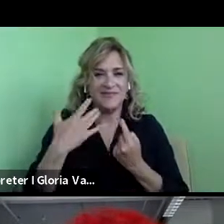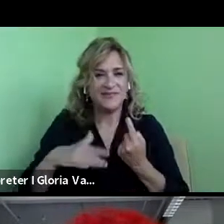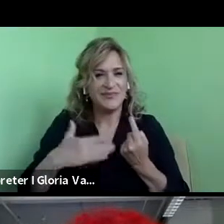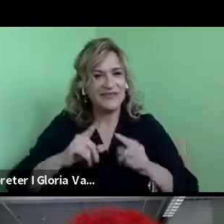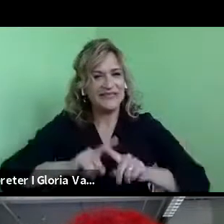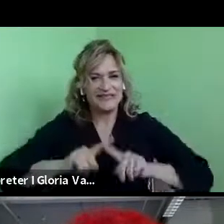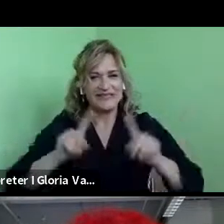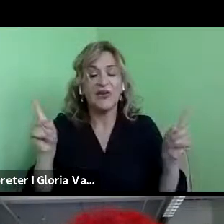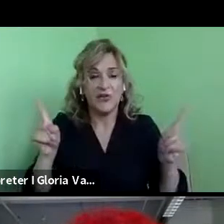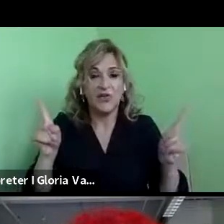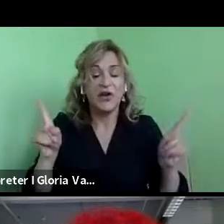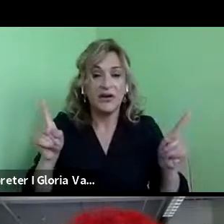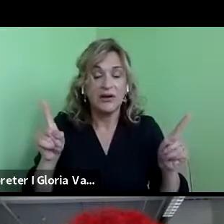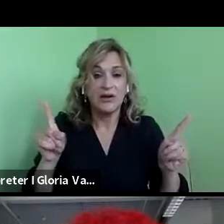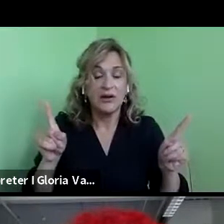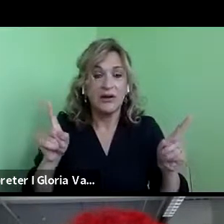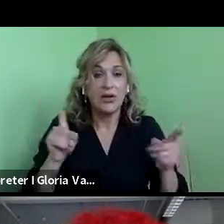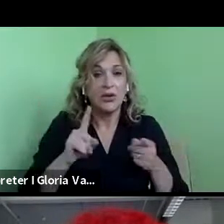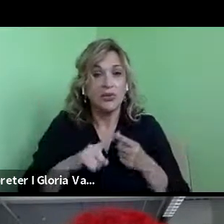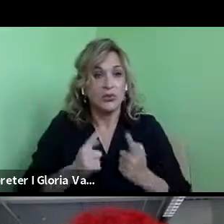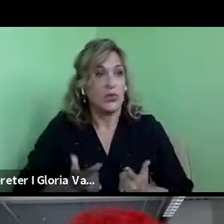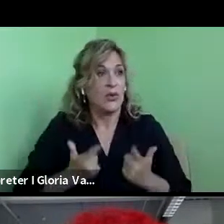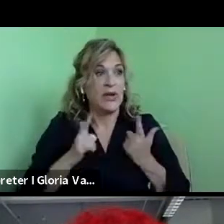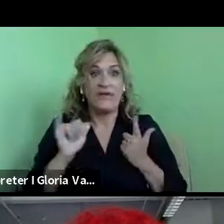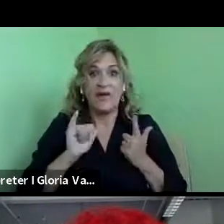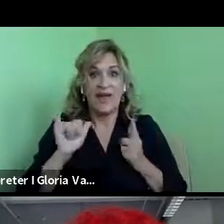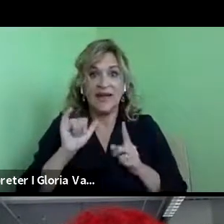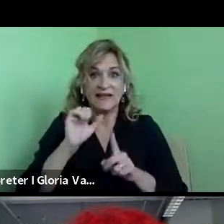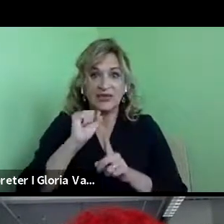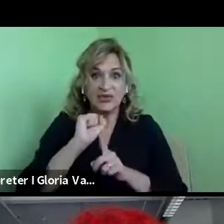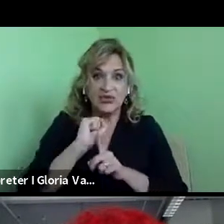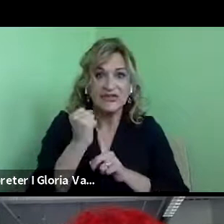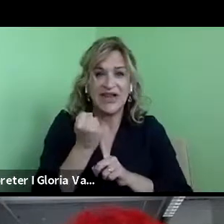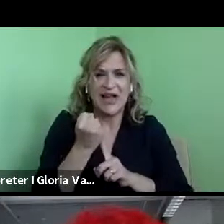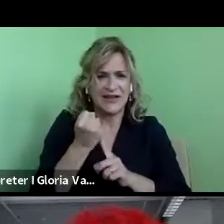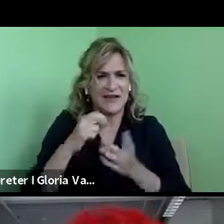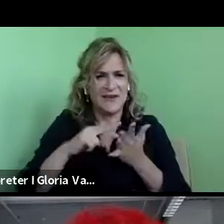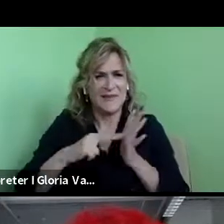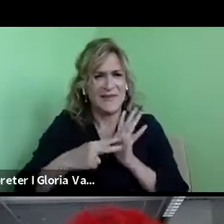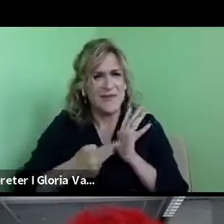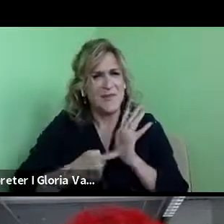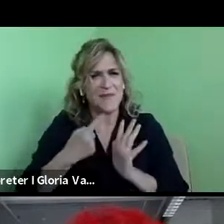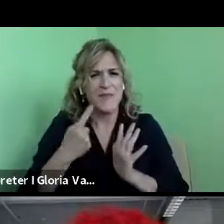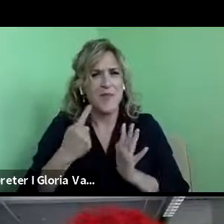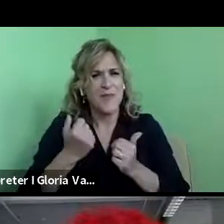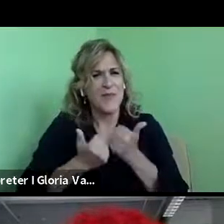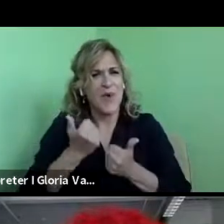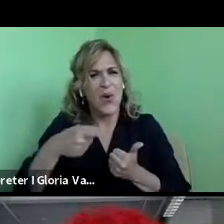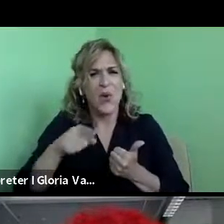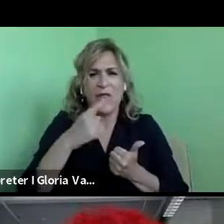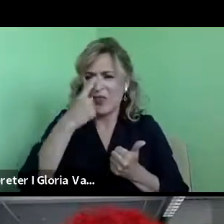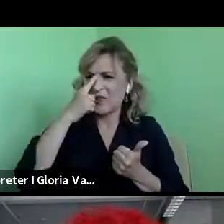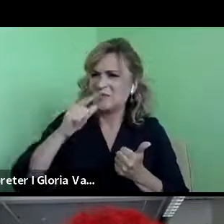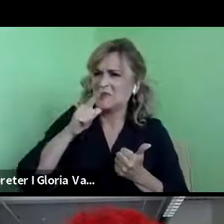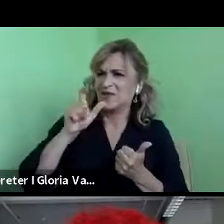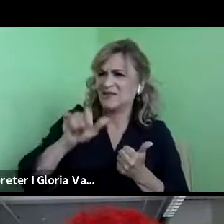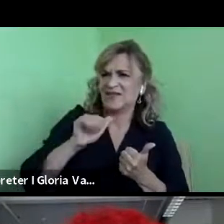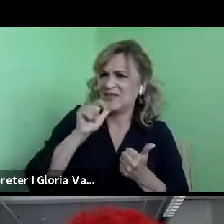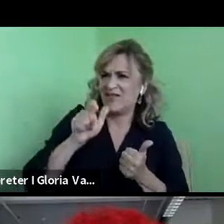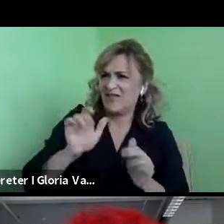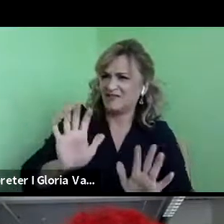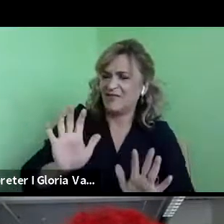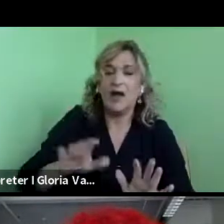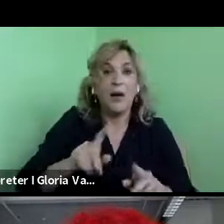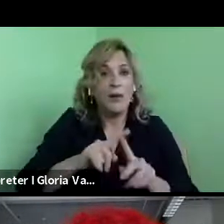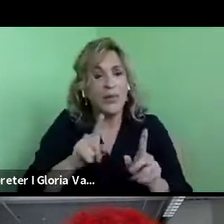And we, in order to live as a society, I guess thus far we have to act like that's not the case, but it is the case. Like there's none of these lines